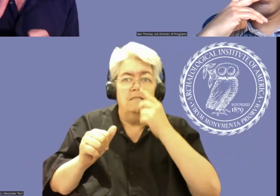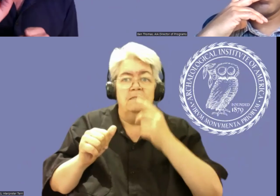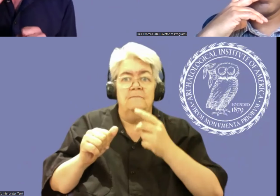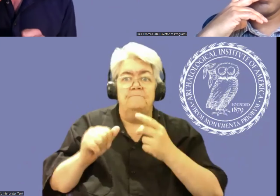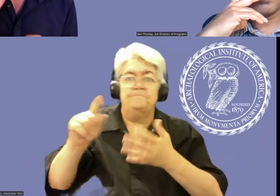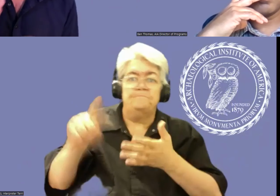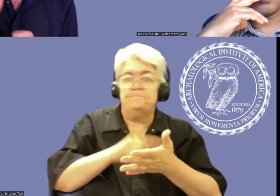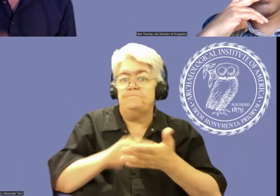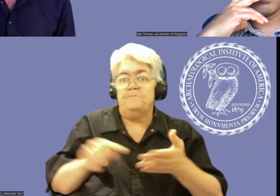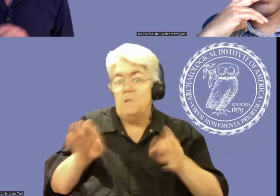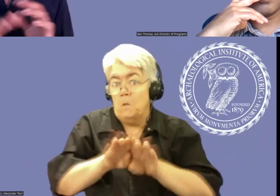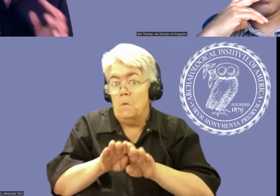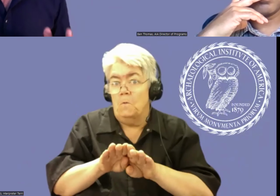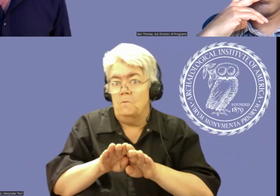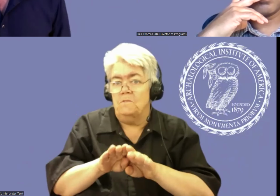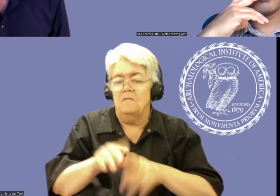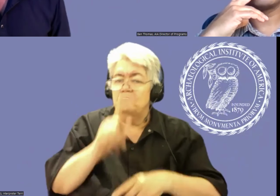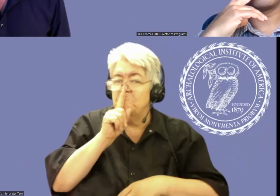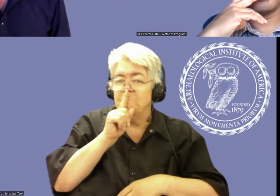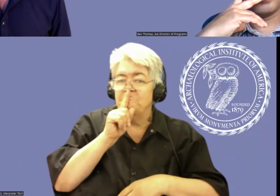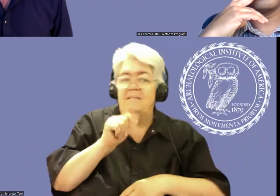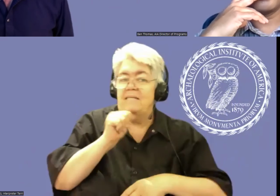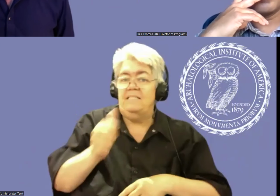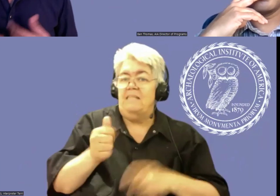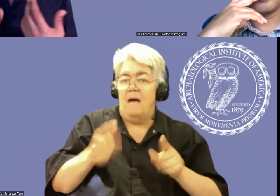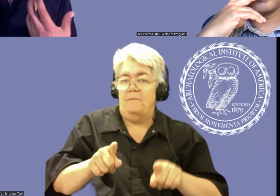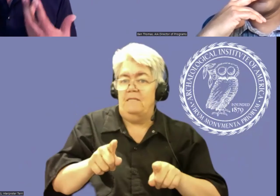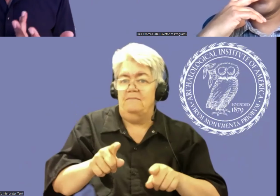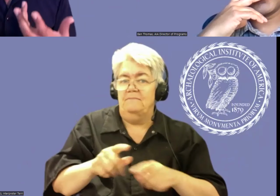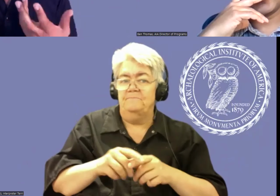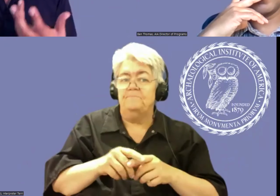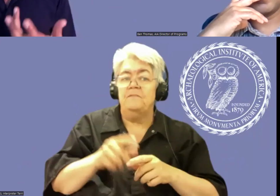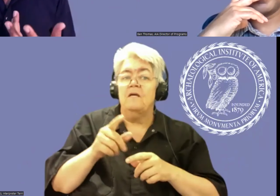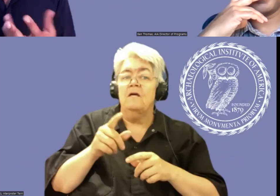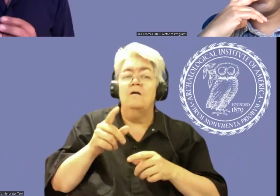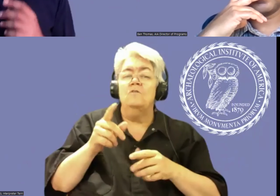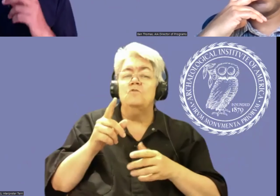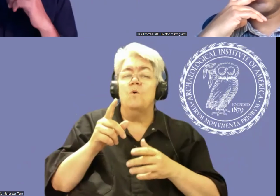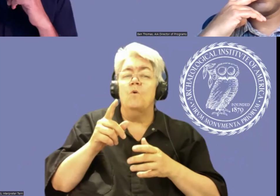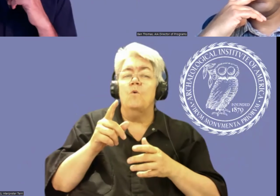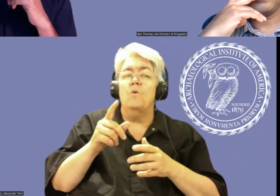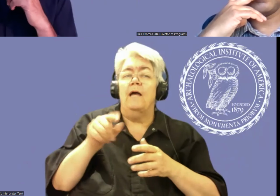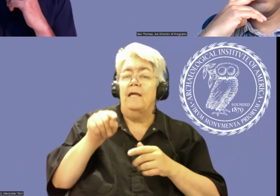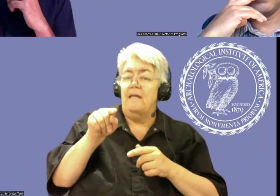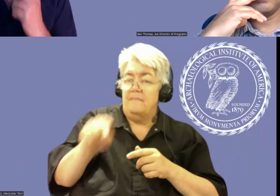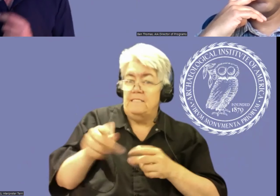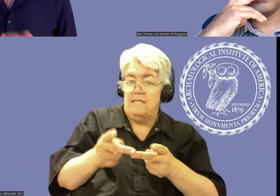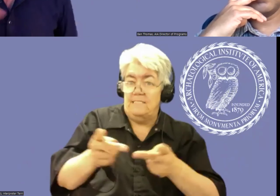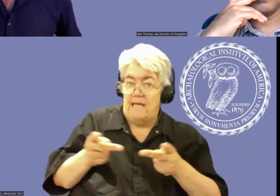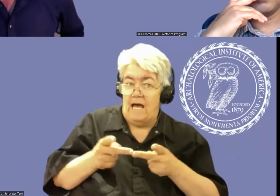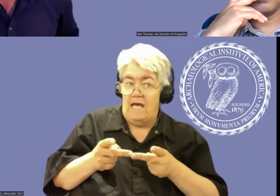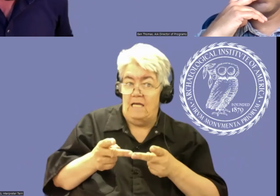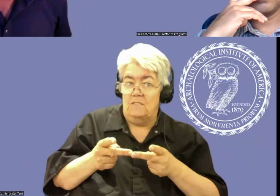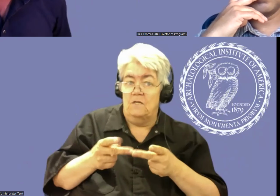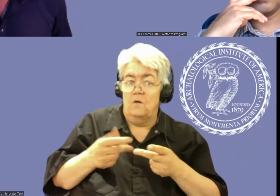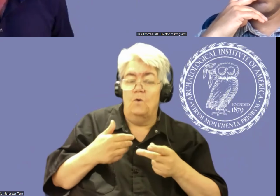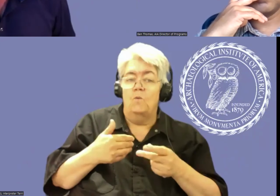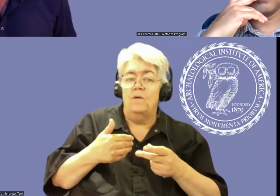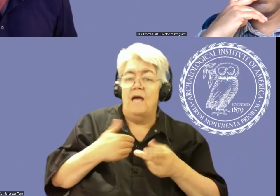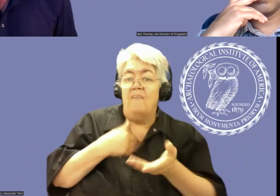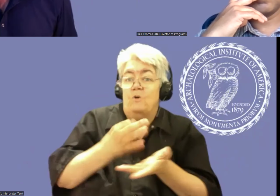this is a date and that's when things ended. That wasn't the case at all. What we found in this site, we actually had some coins as the whole